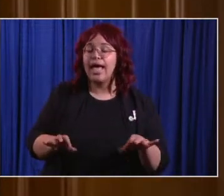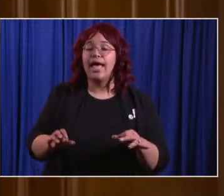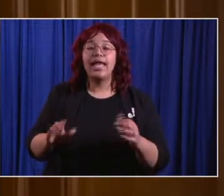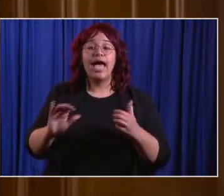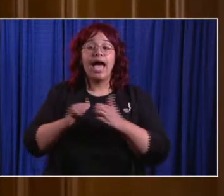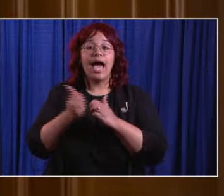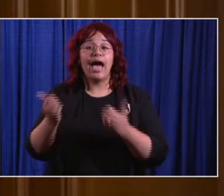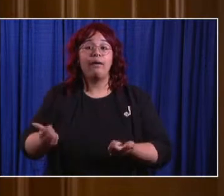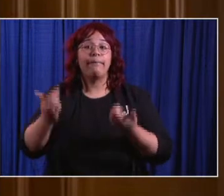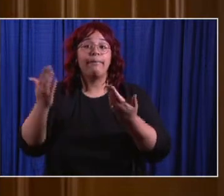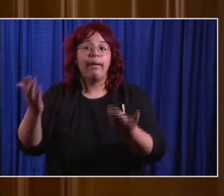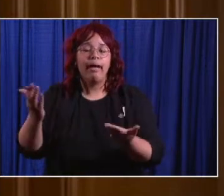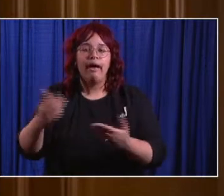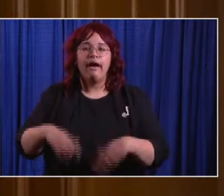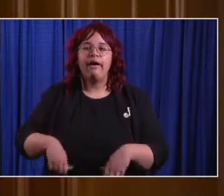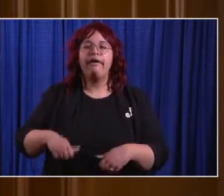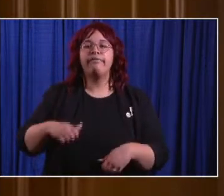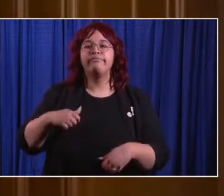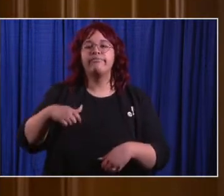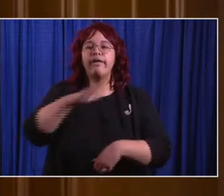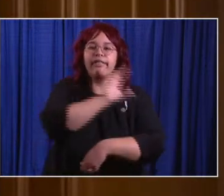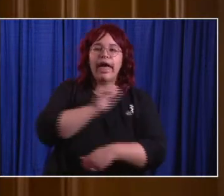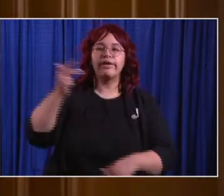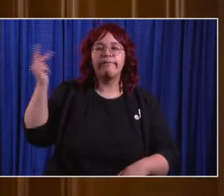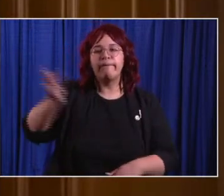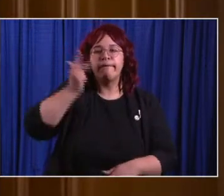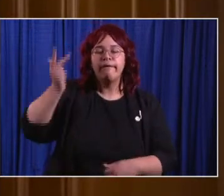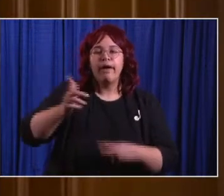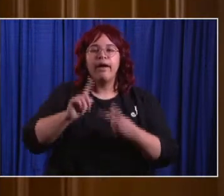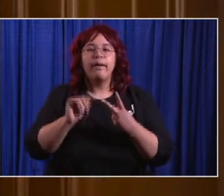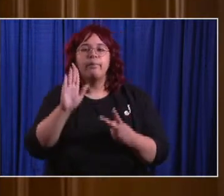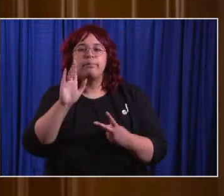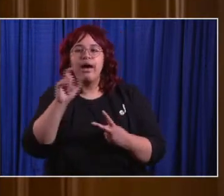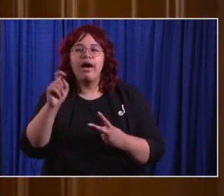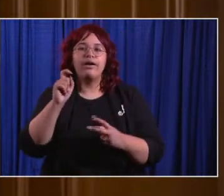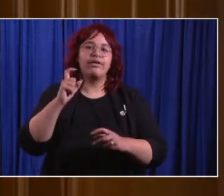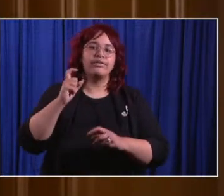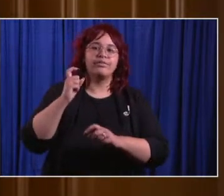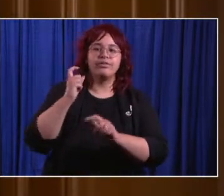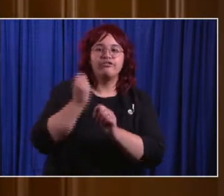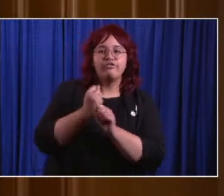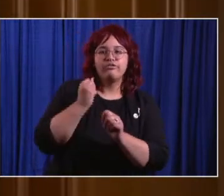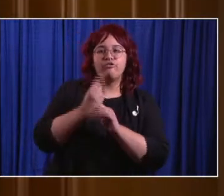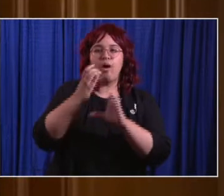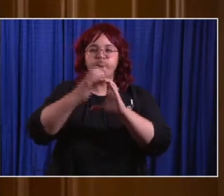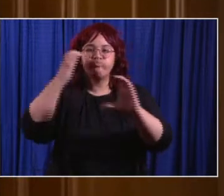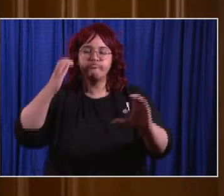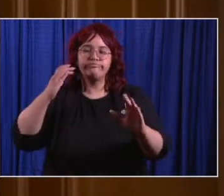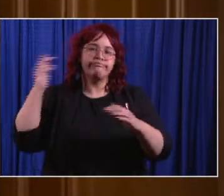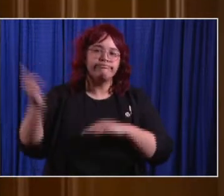next thing you're counting on to get us to that next 10% level. Well, Jim, we are